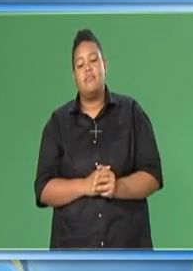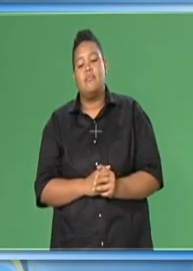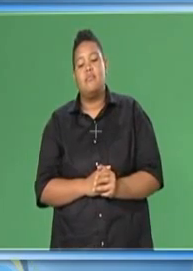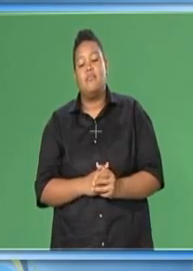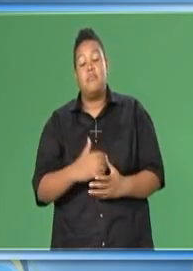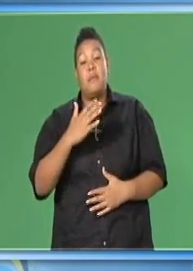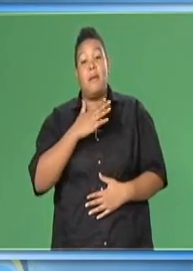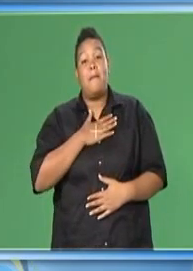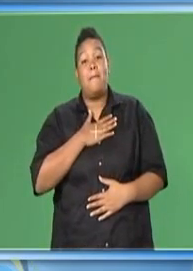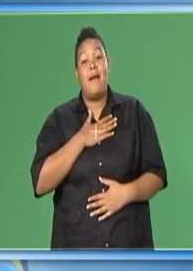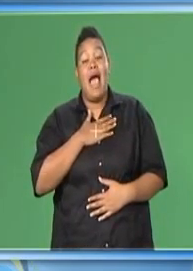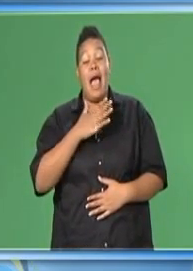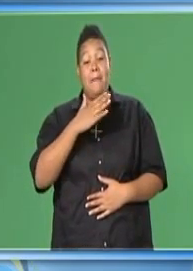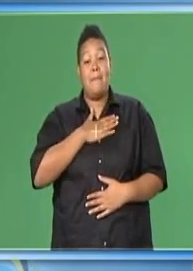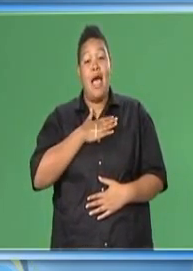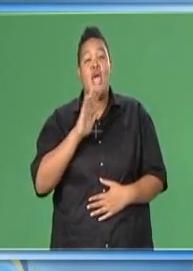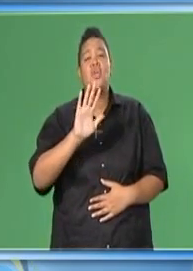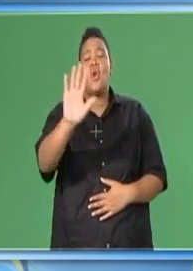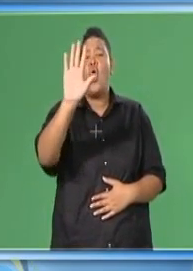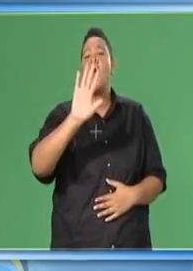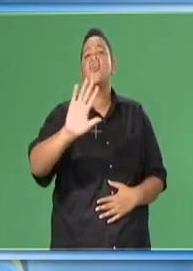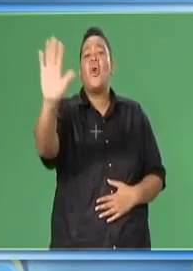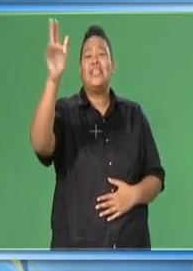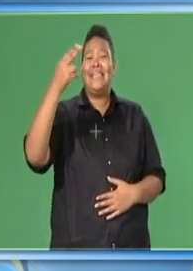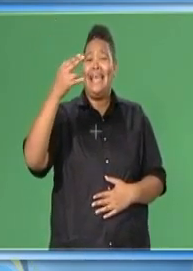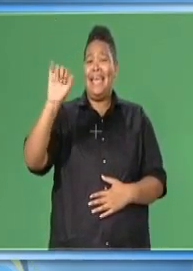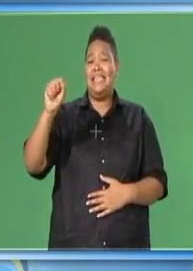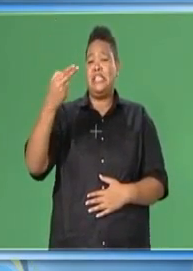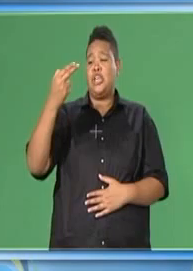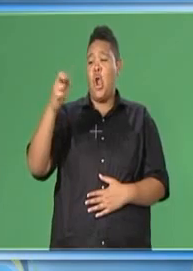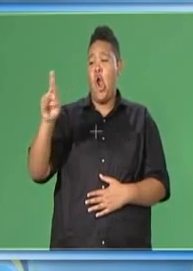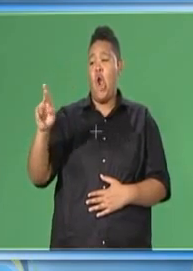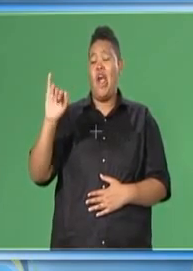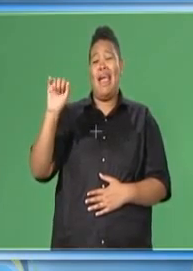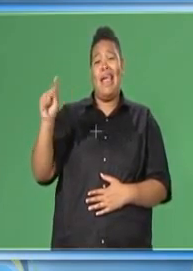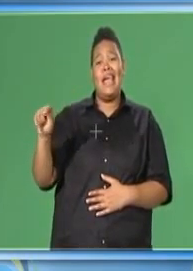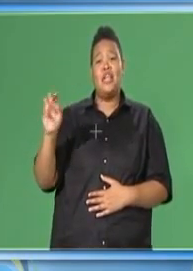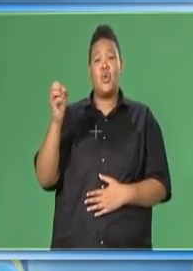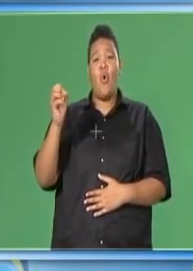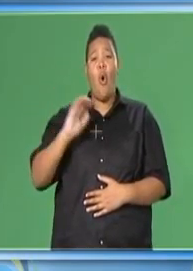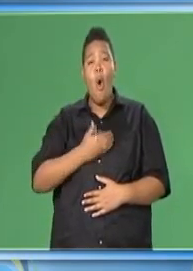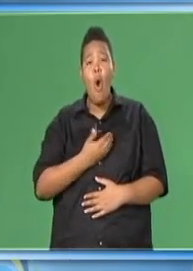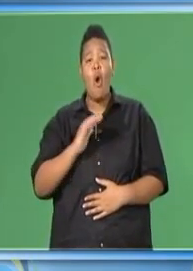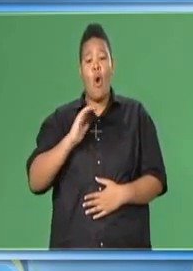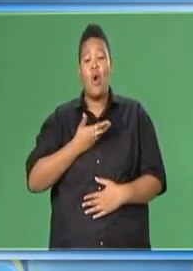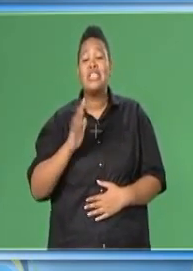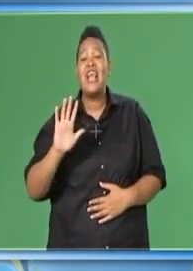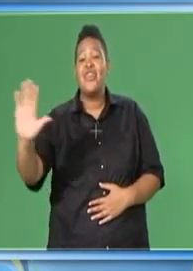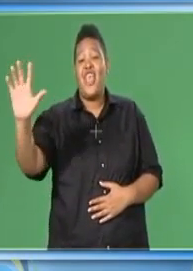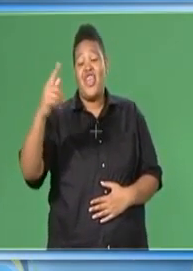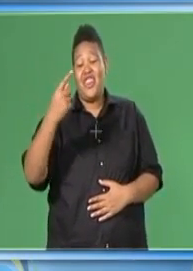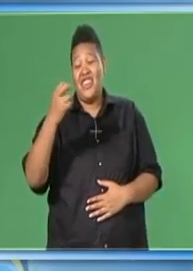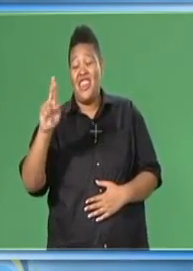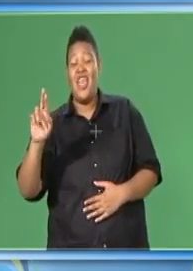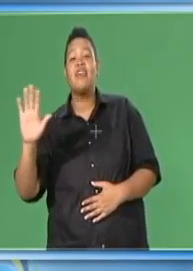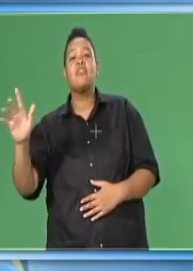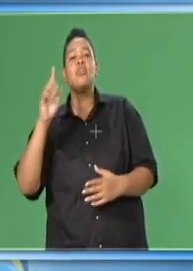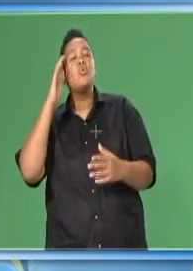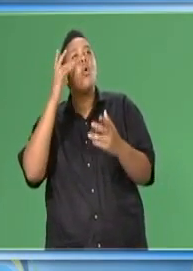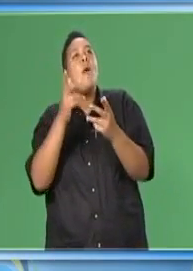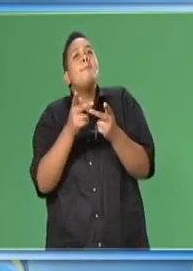My, mine, your, yours, his, her, hers, its, or, ours, their, theirs are known as